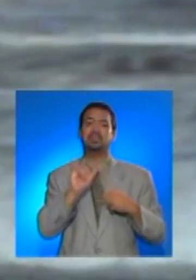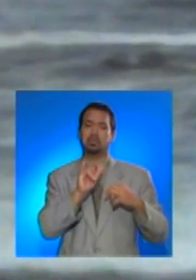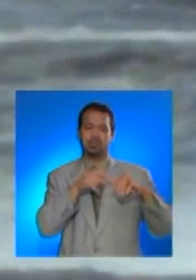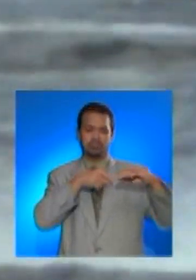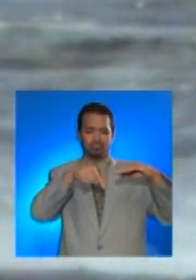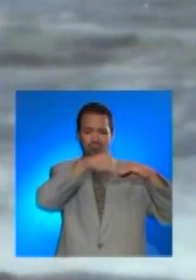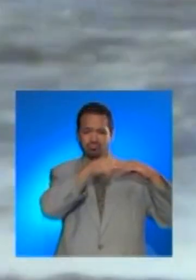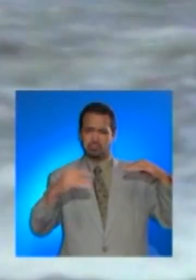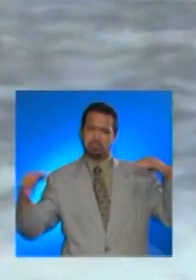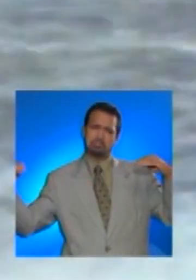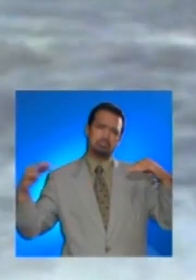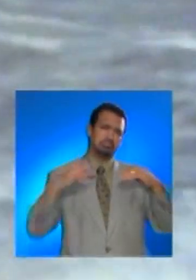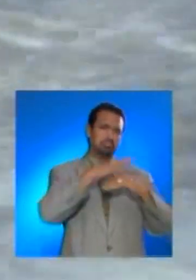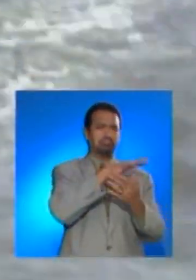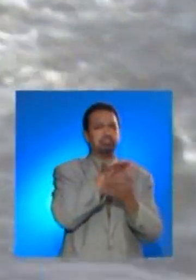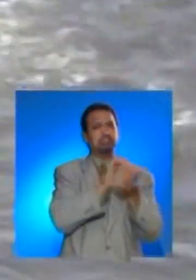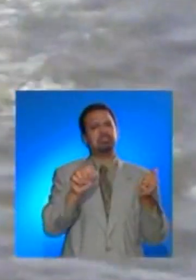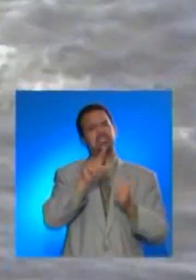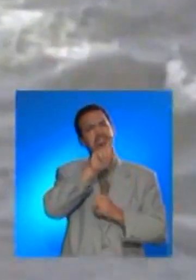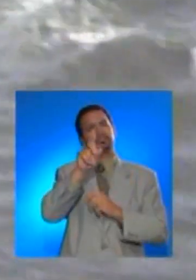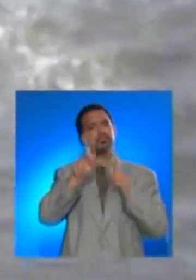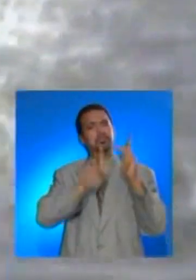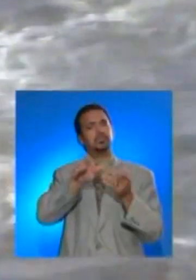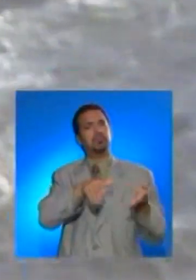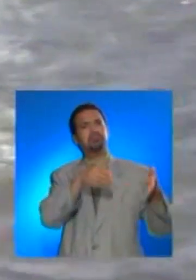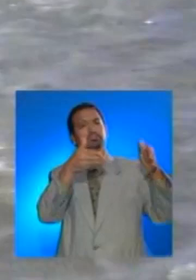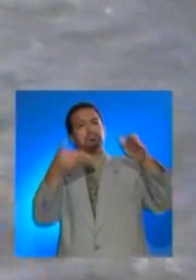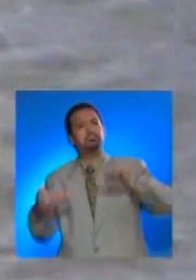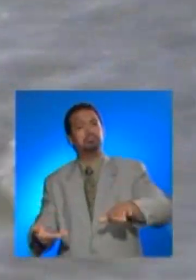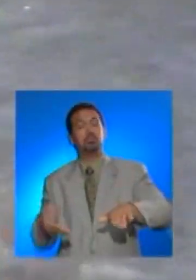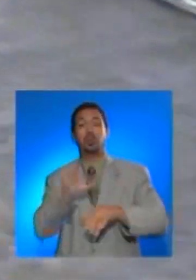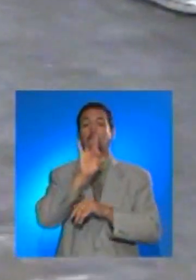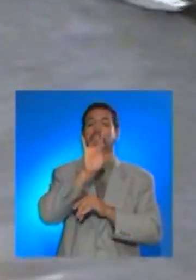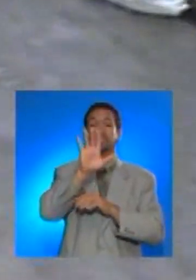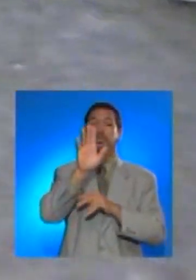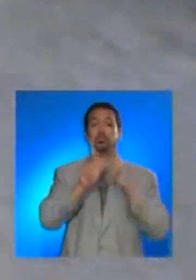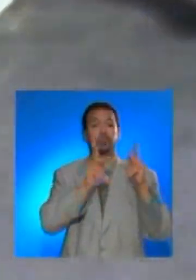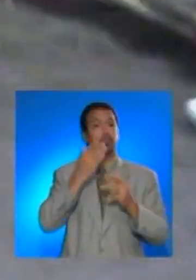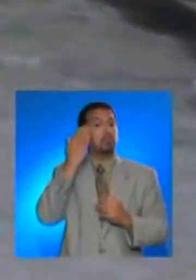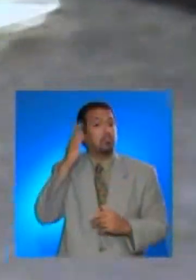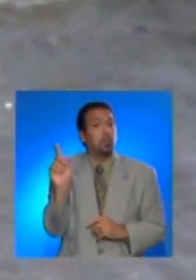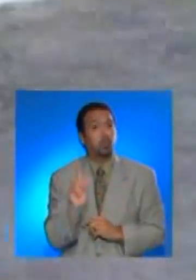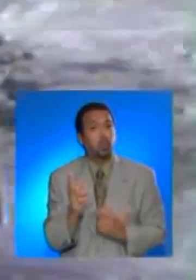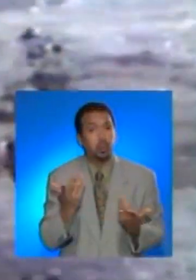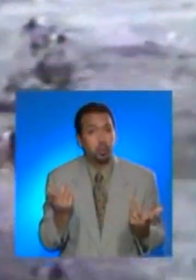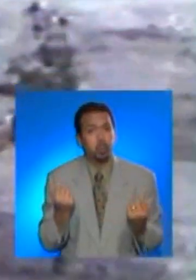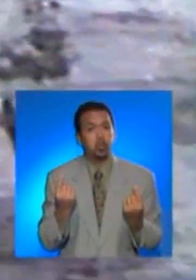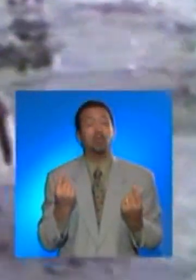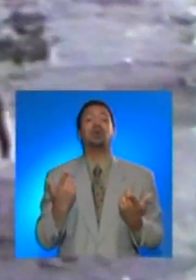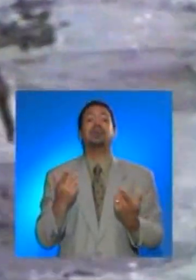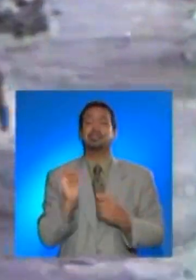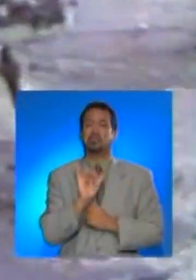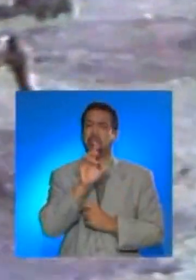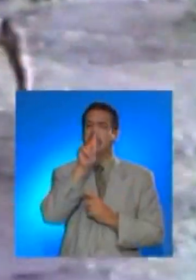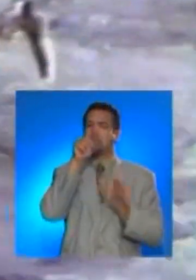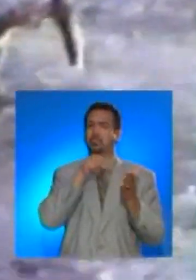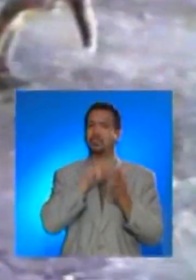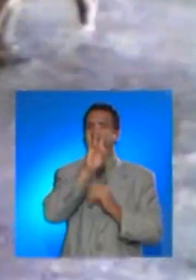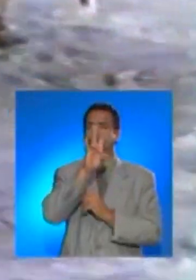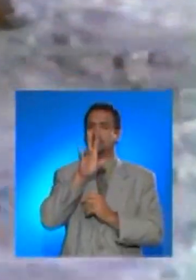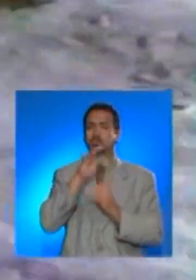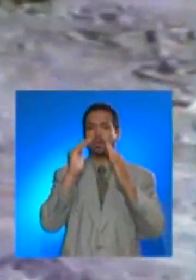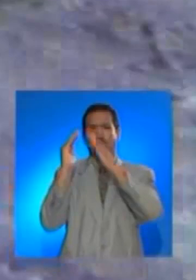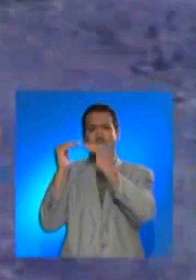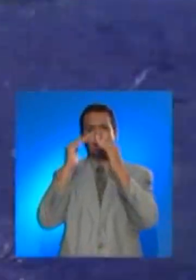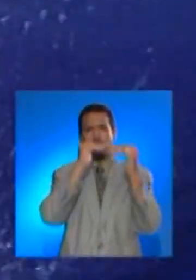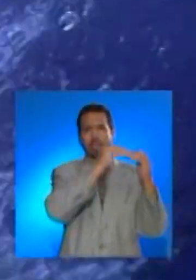devastated. There, 100 people died, 85 disappeared, 855 were wounded, and 1,700